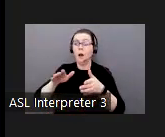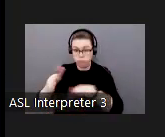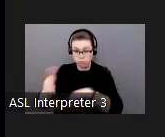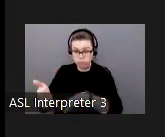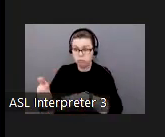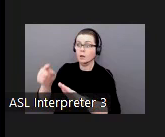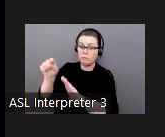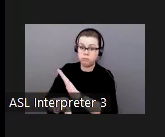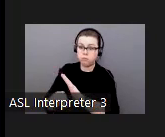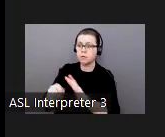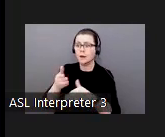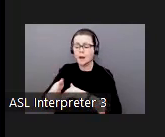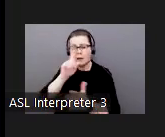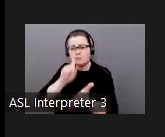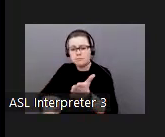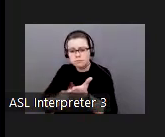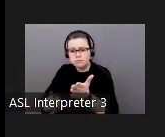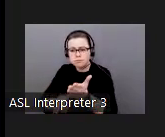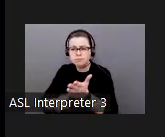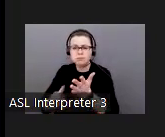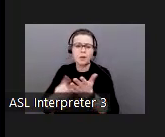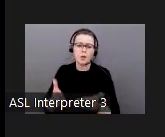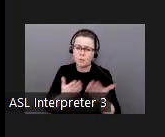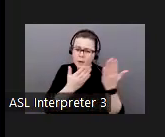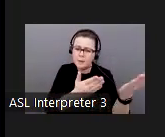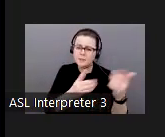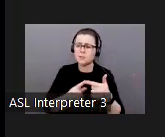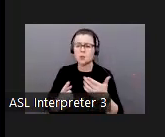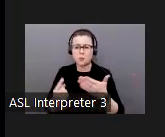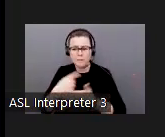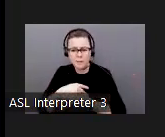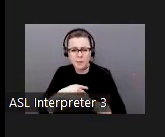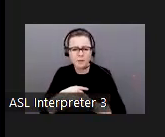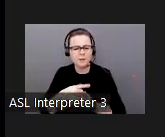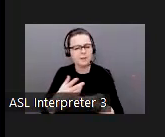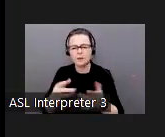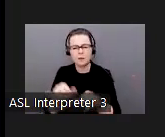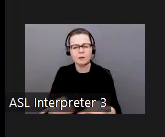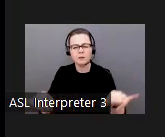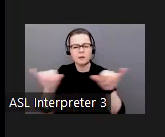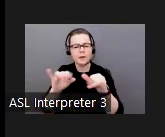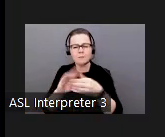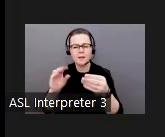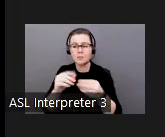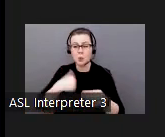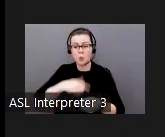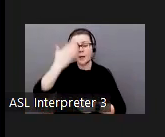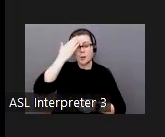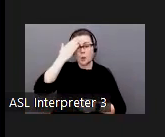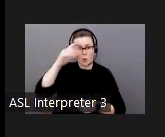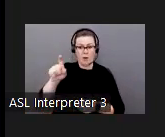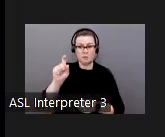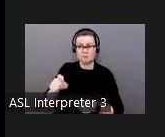and over again. And so it's like, we know what to do. It's the figuring out how to do it. How do we move